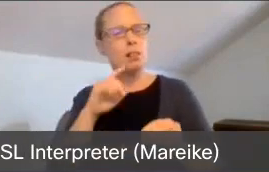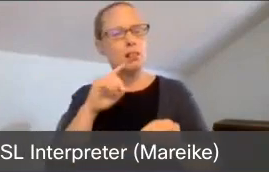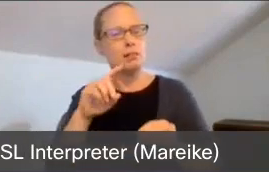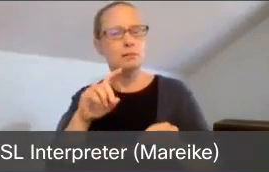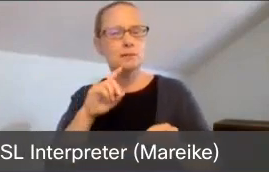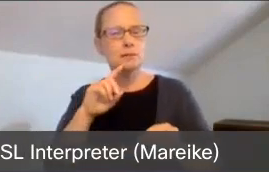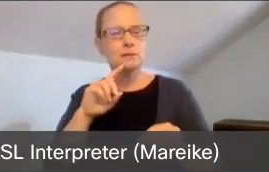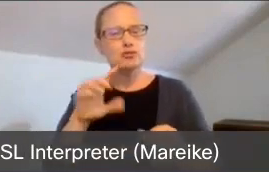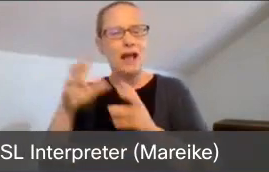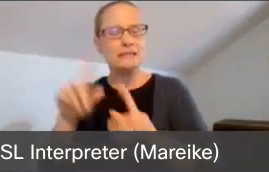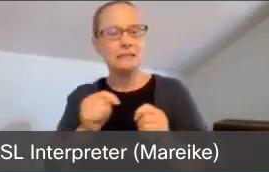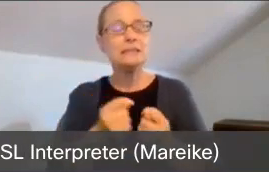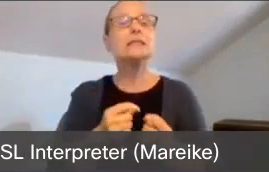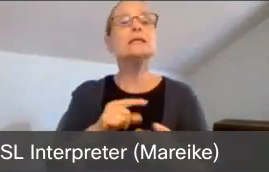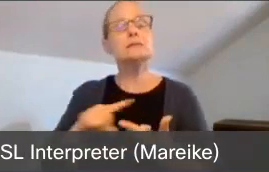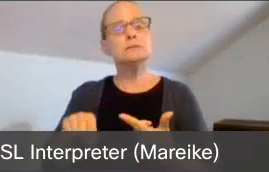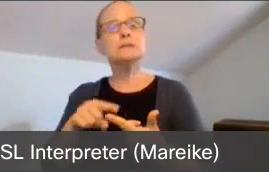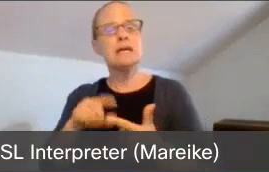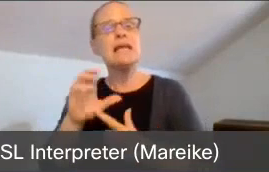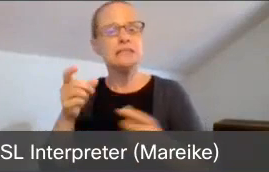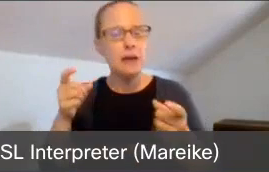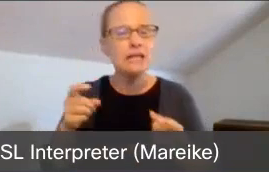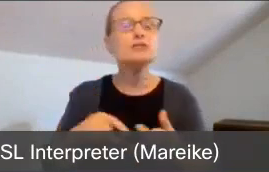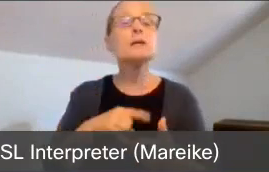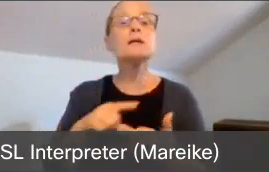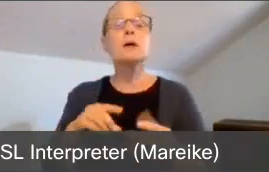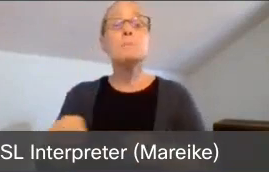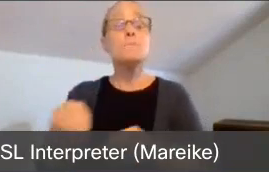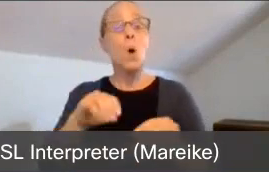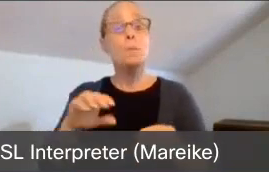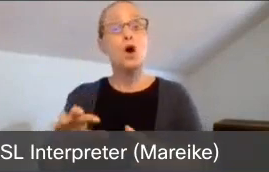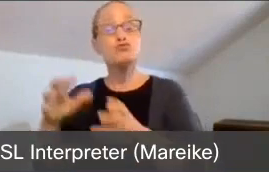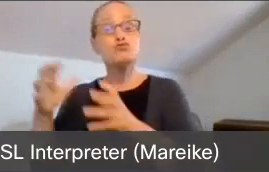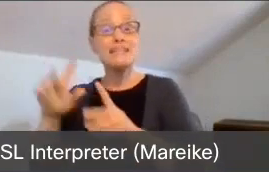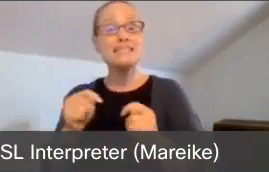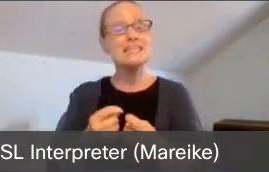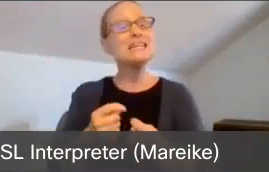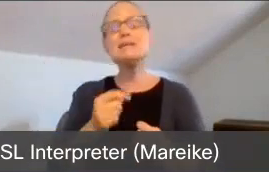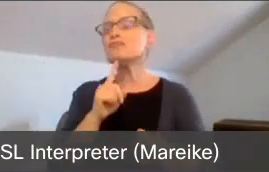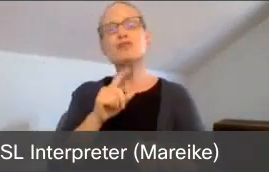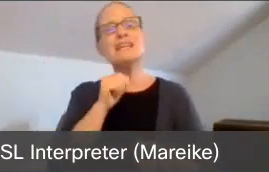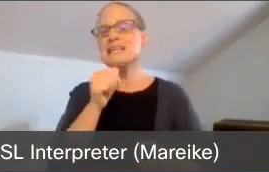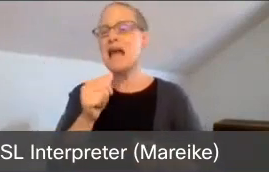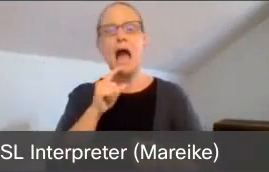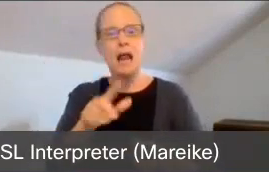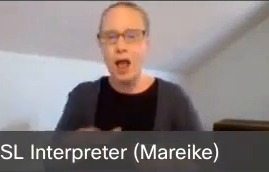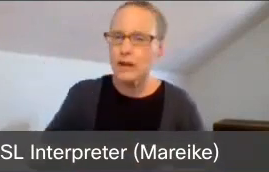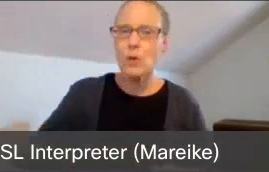management, mobile crisis. Our mobile crisis system was spotty and was run